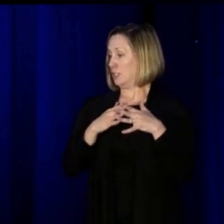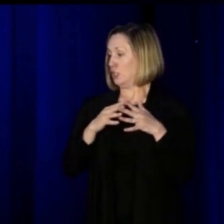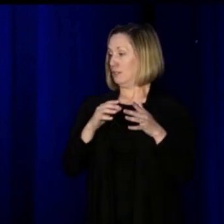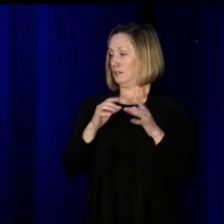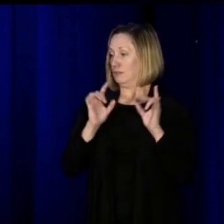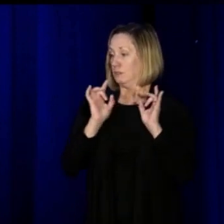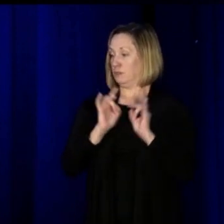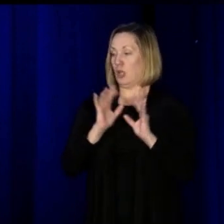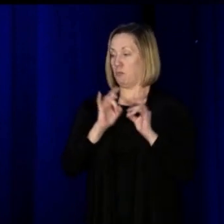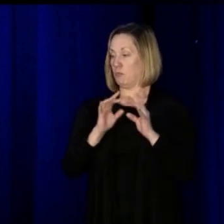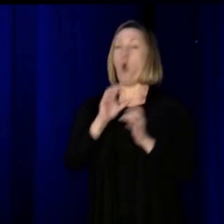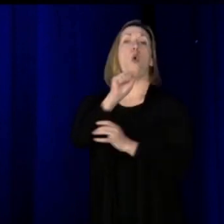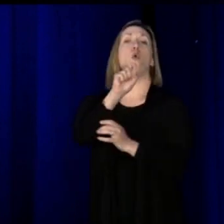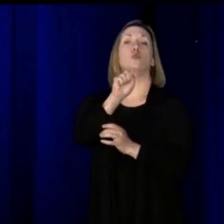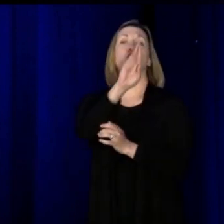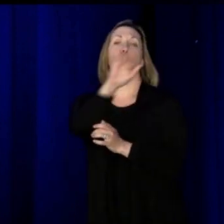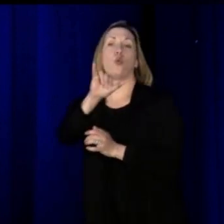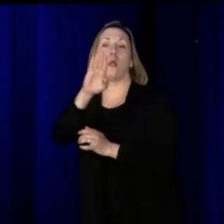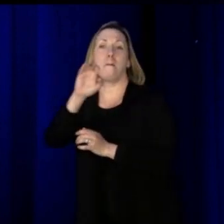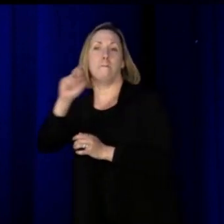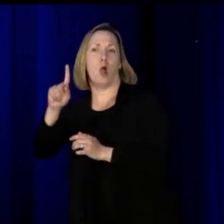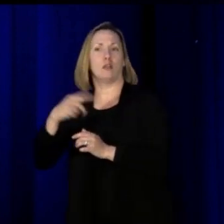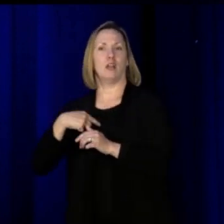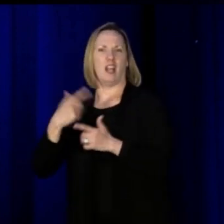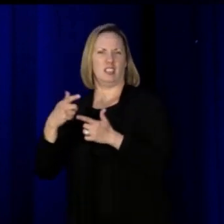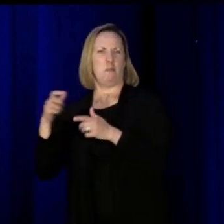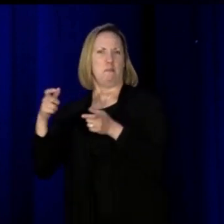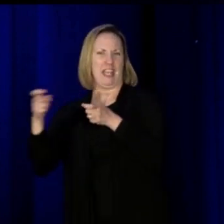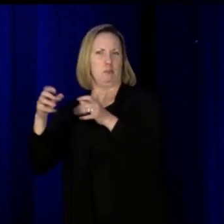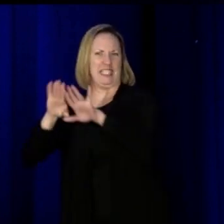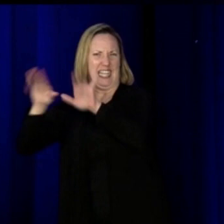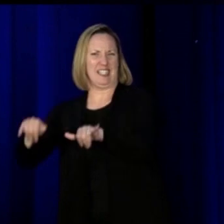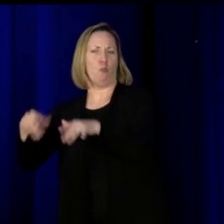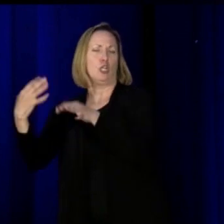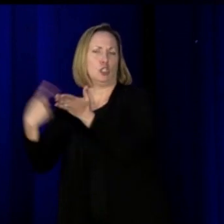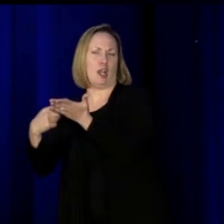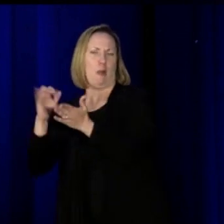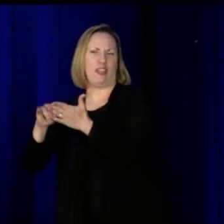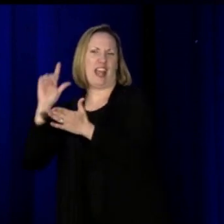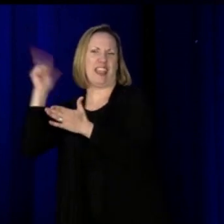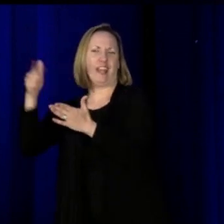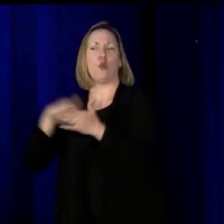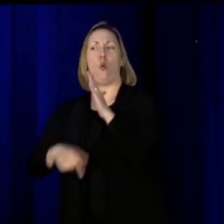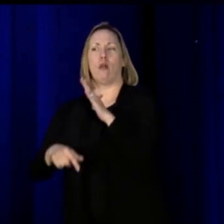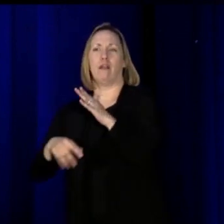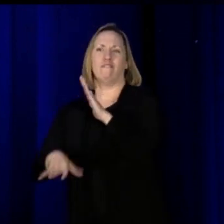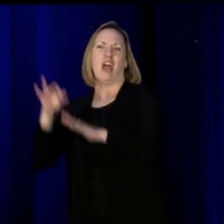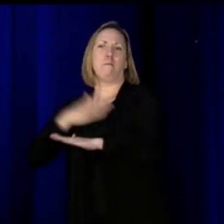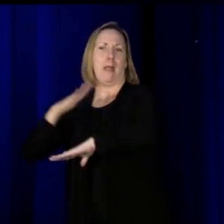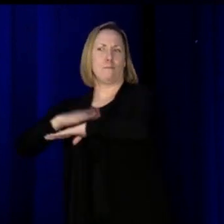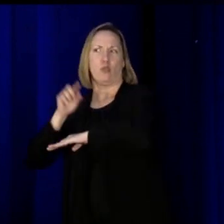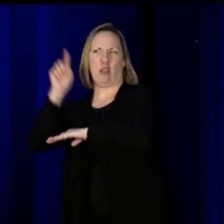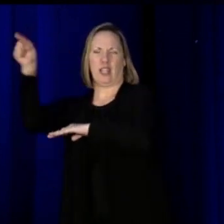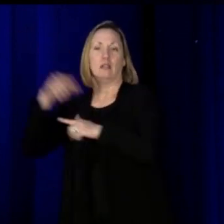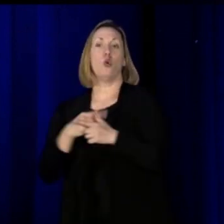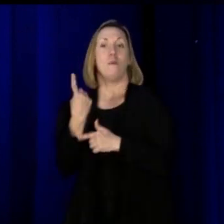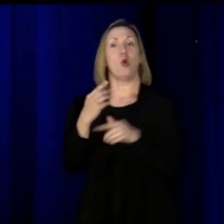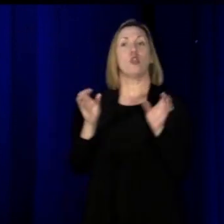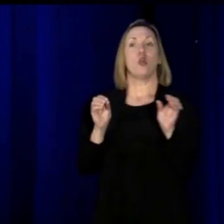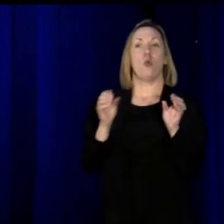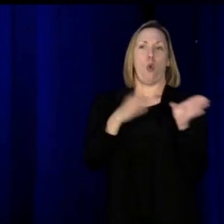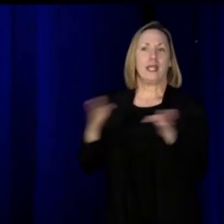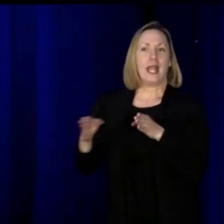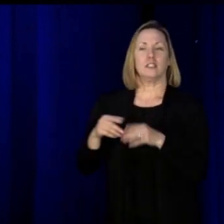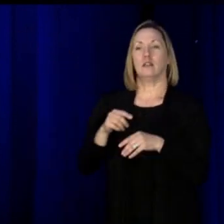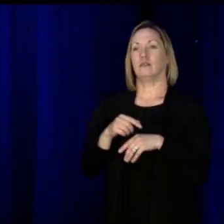management system that, we can talk about that later, or you can find our booth outside. I'm also one of the organizers of